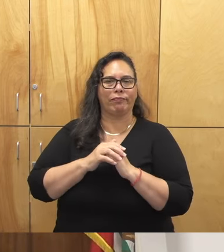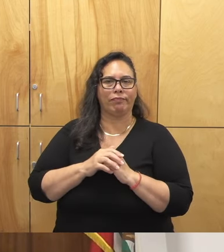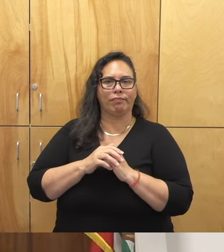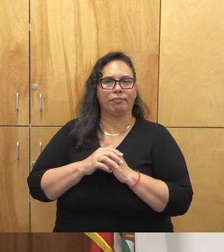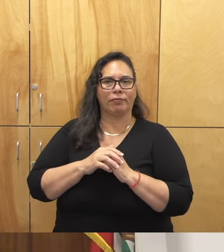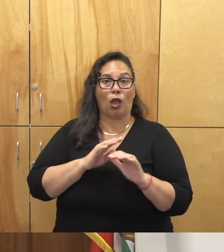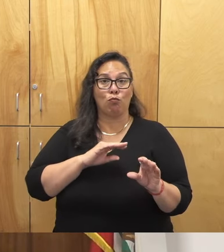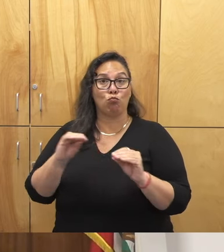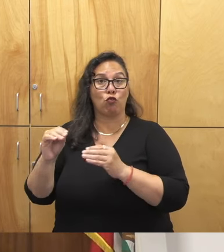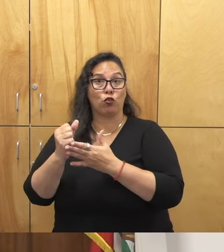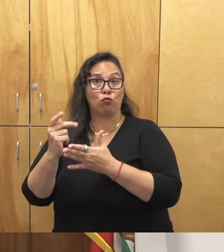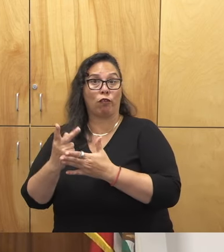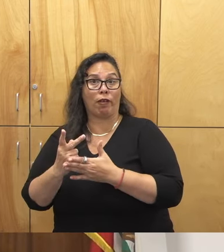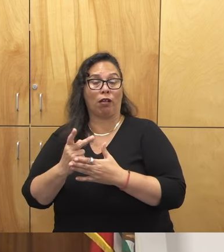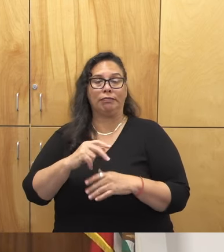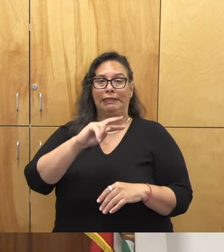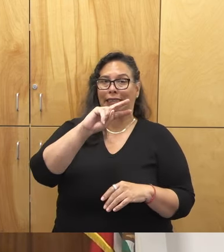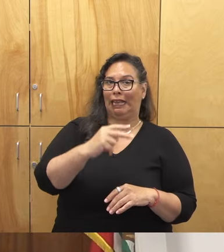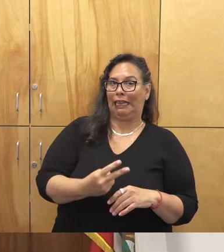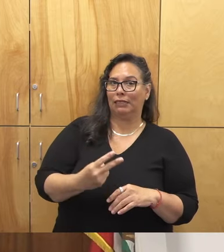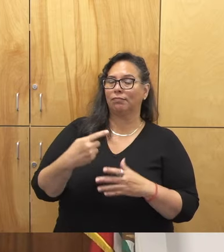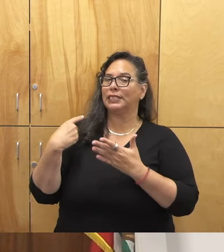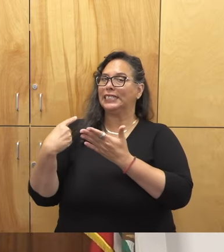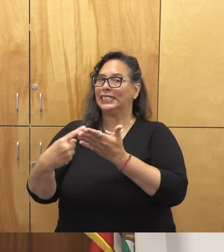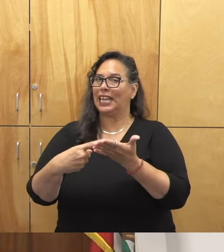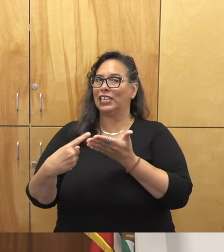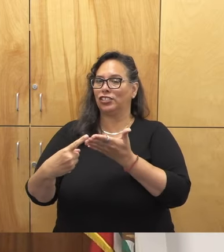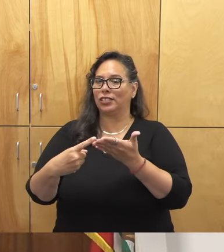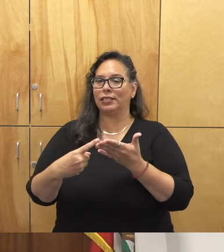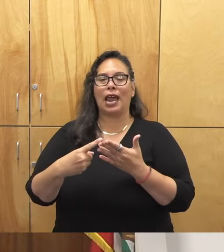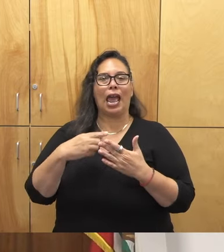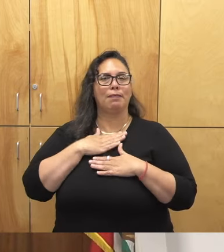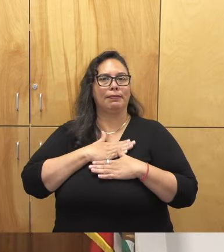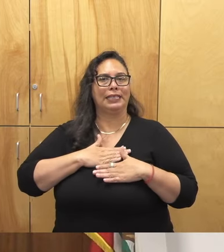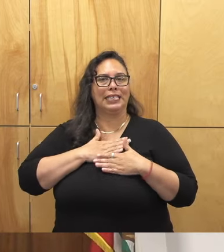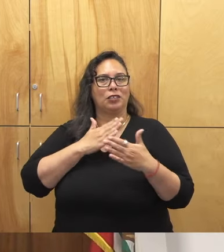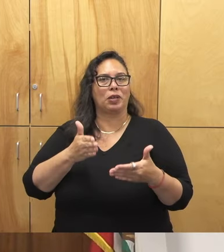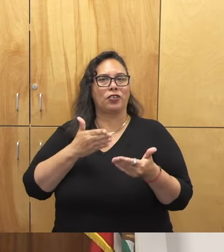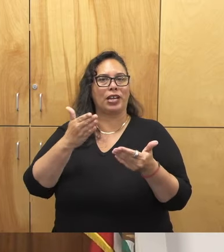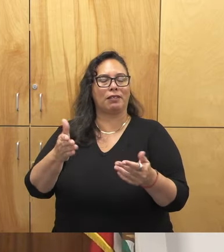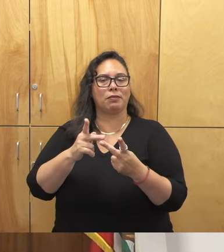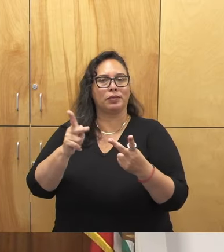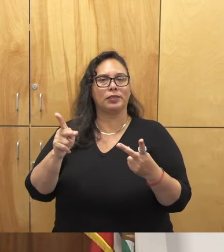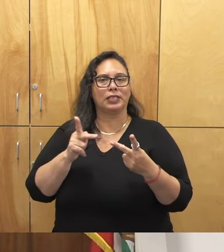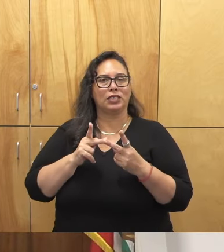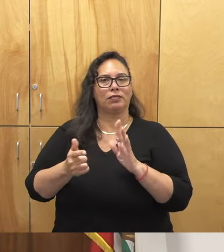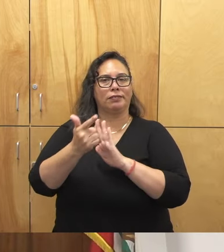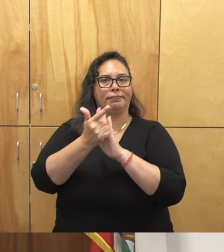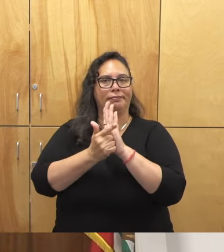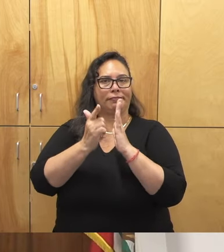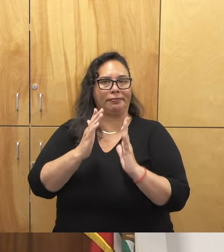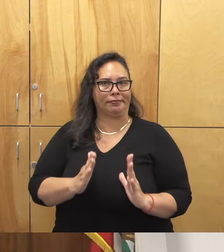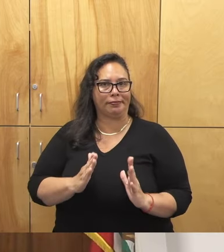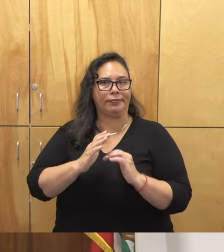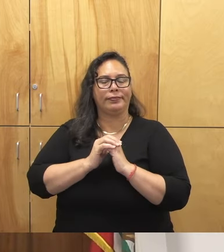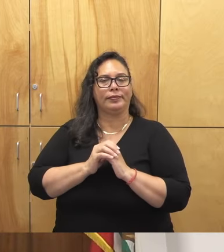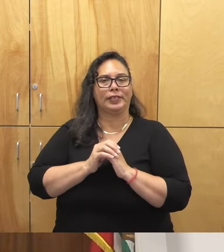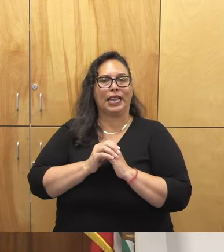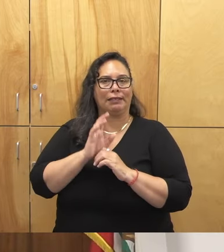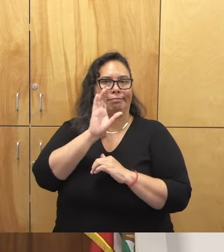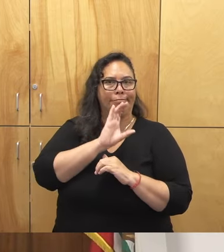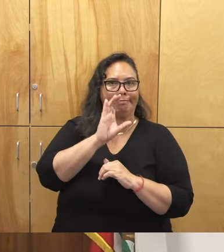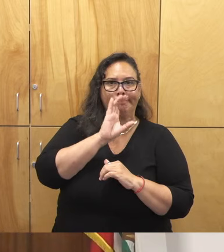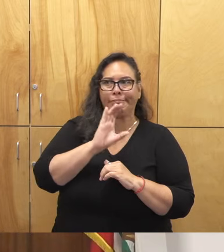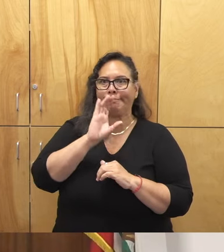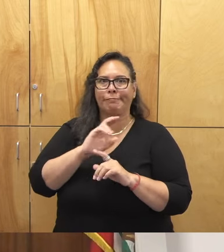Discussion, well. Sure. I'm pleased to make a recommendation for the position of general counsel after an extensive and